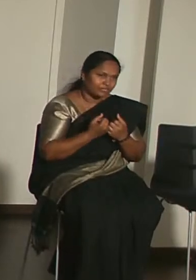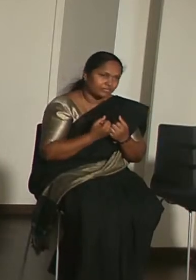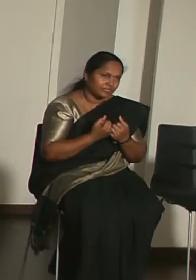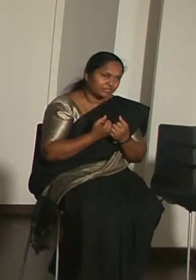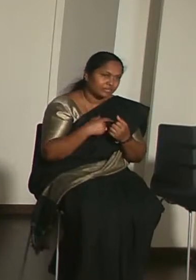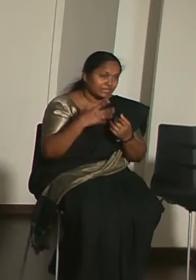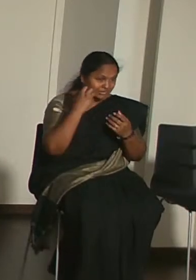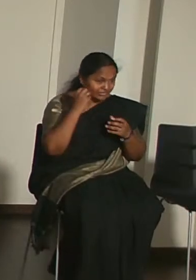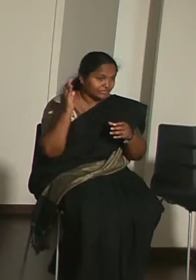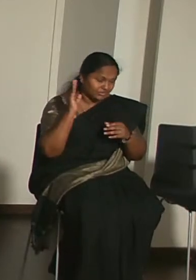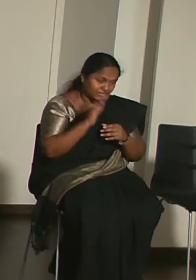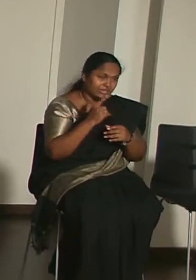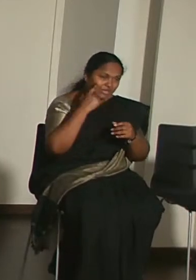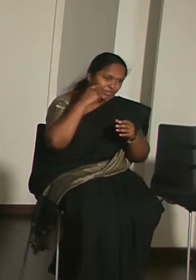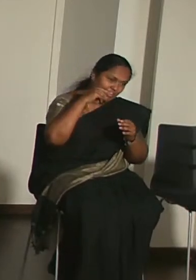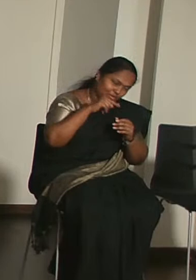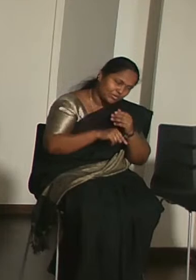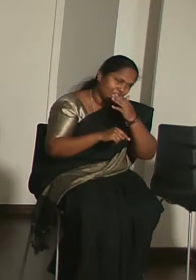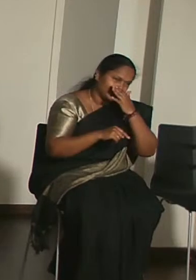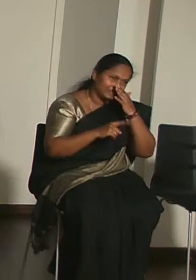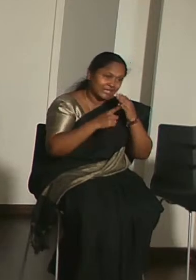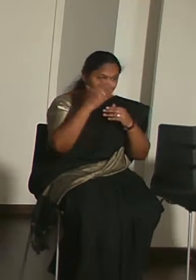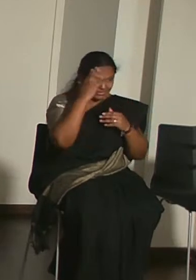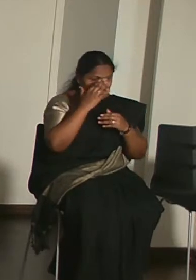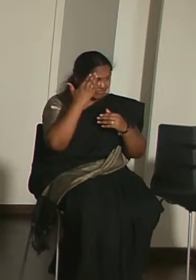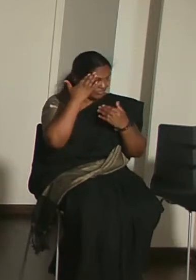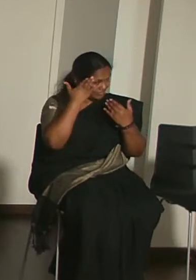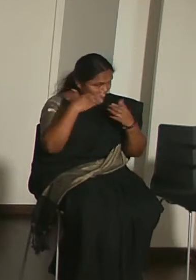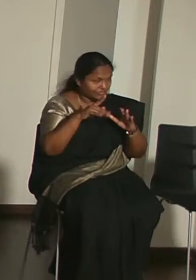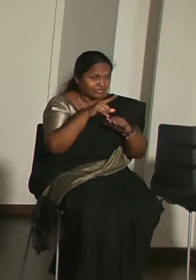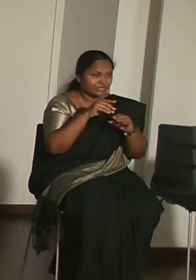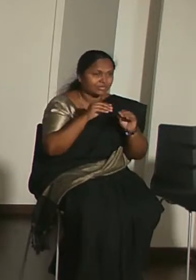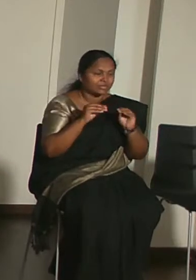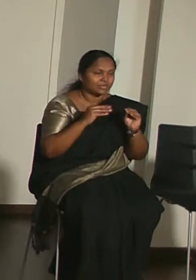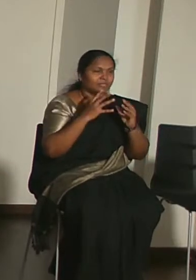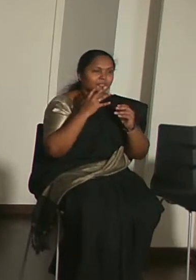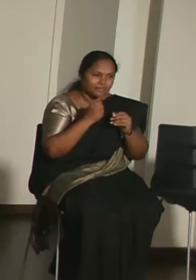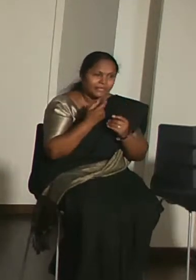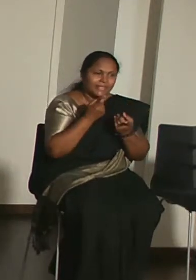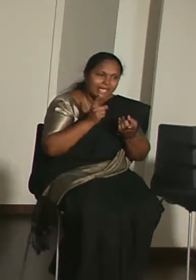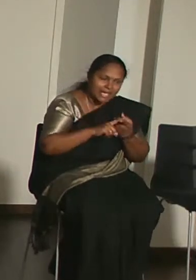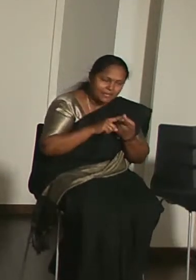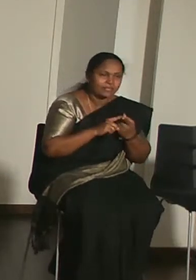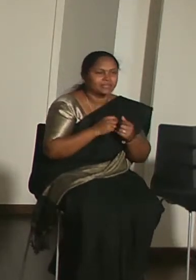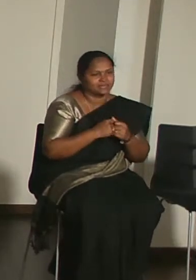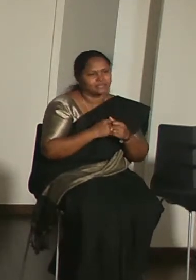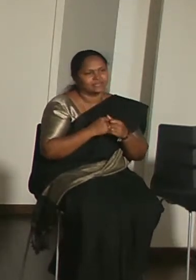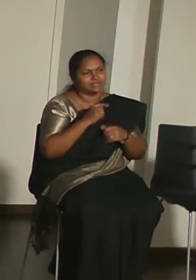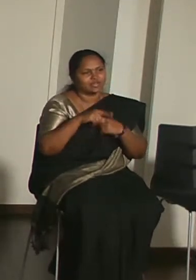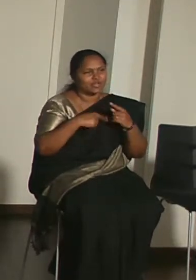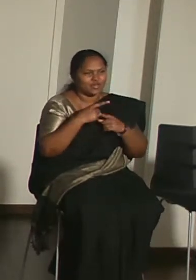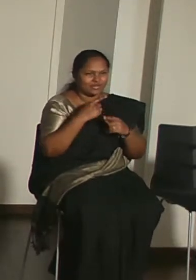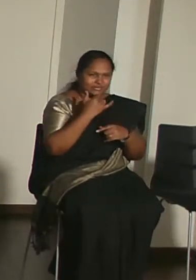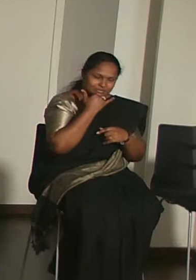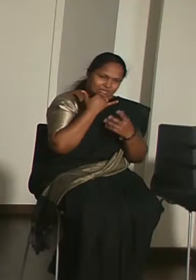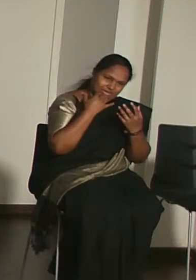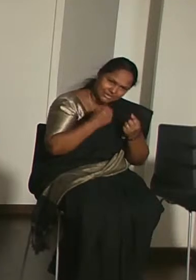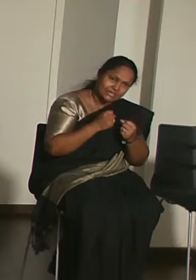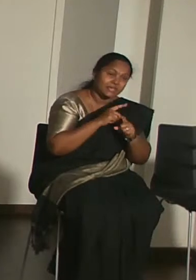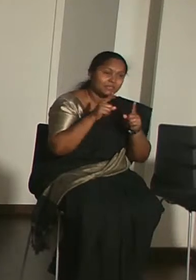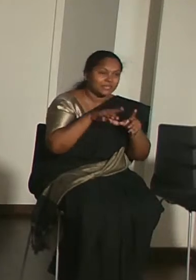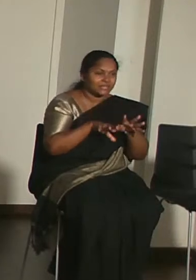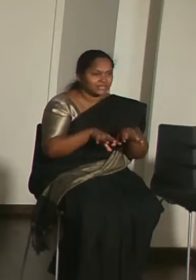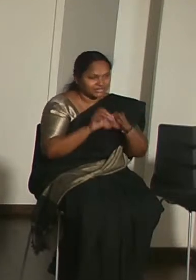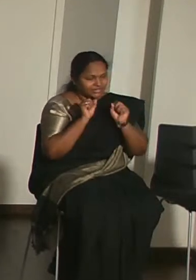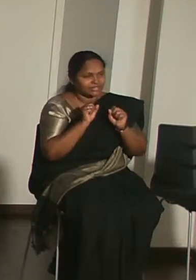night becomes dawn. You never know that moment, but it happens, and you always missed it. But